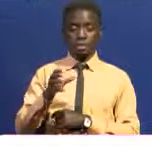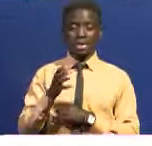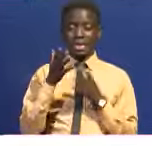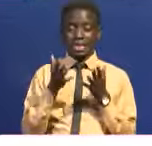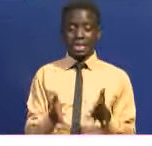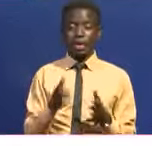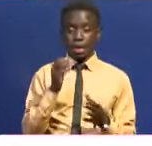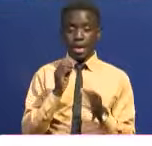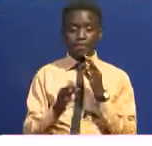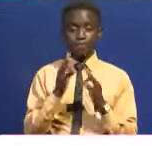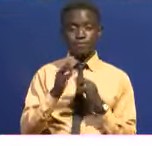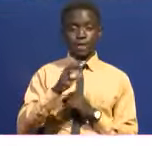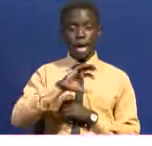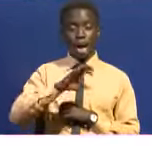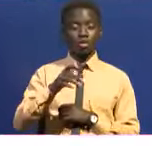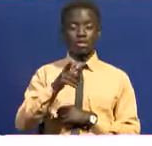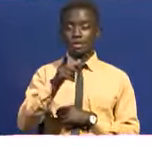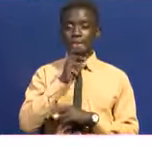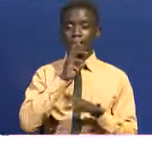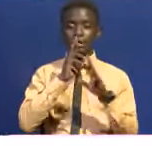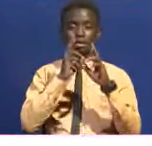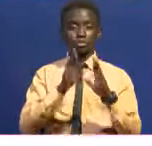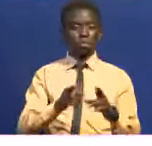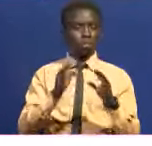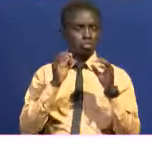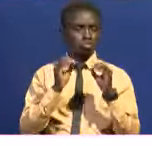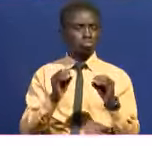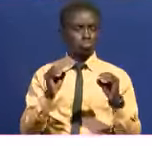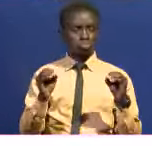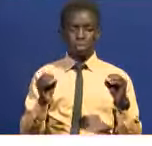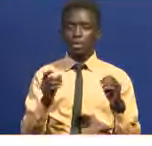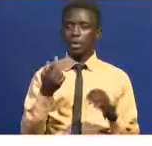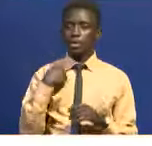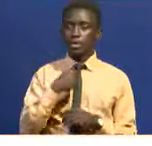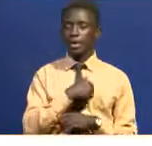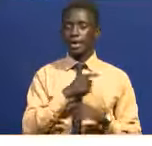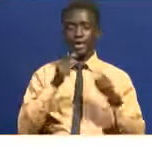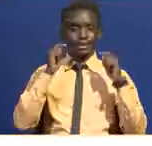we will not fail to go for national strike. We don't get tired, actually. Yes.